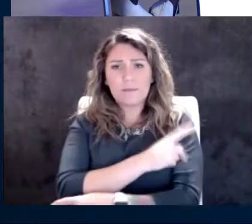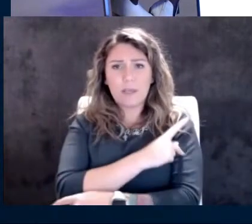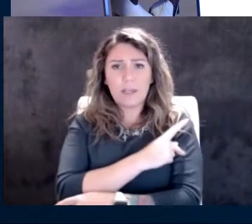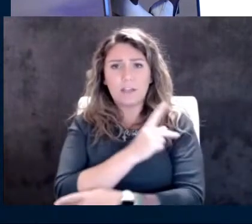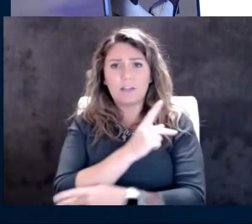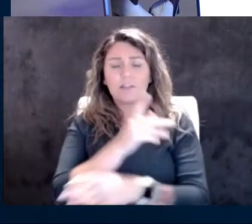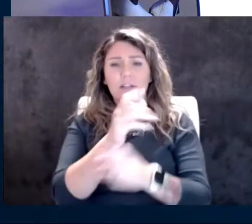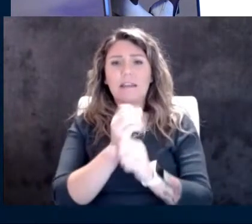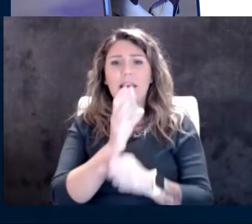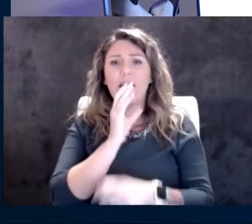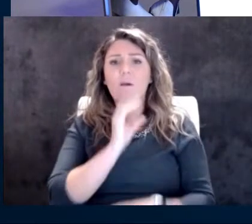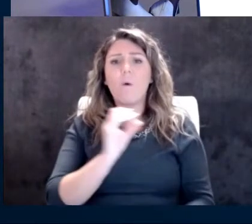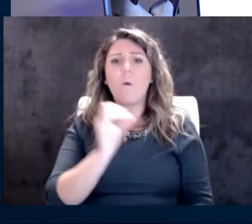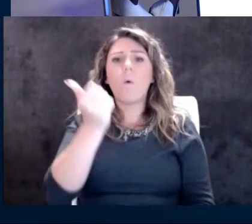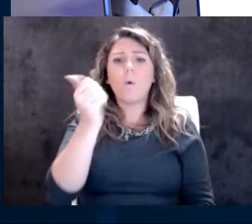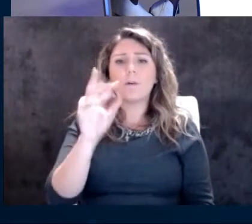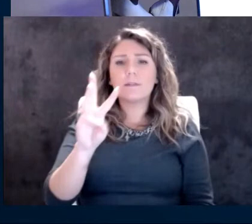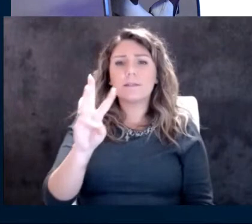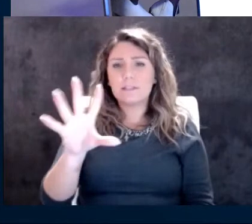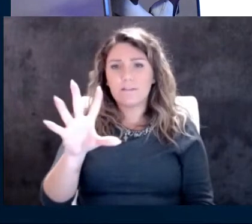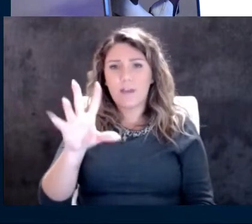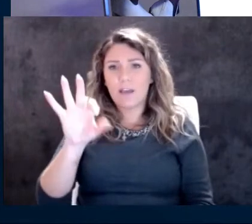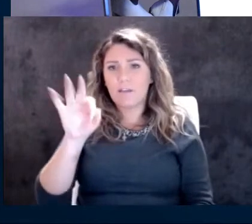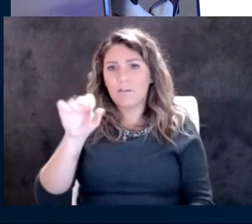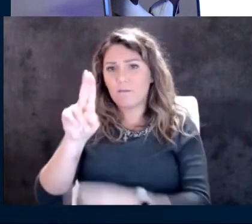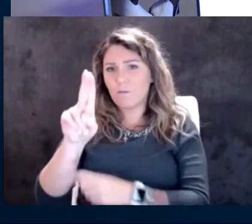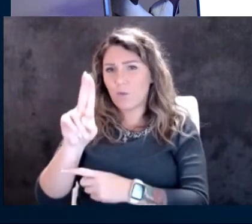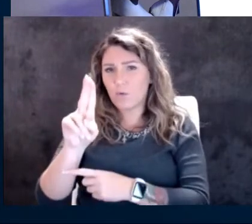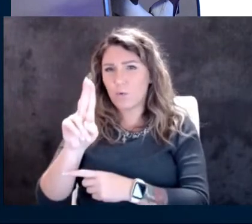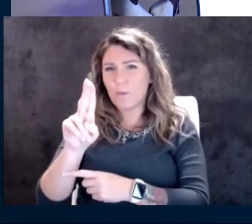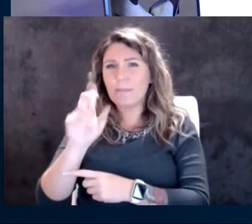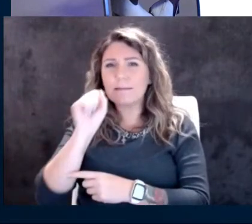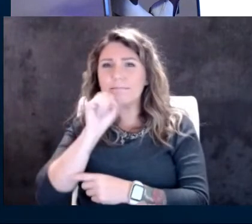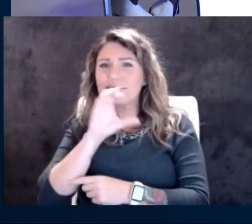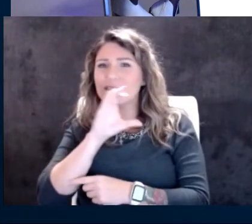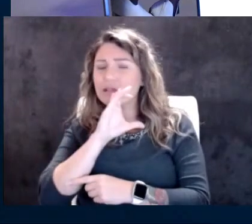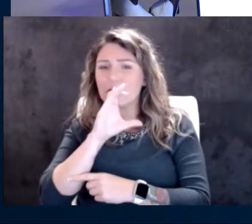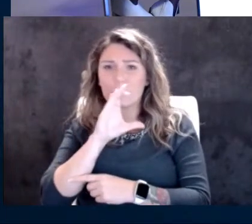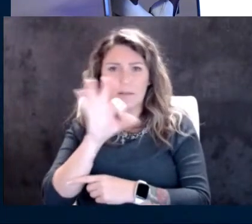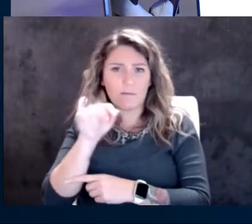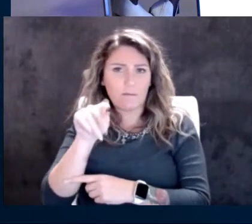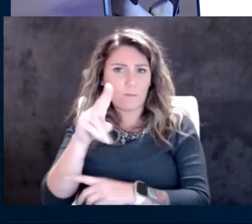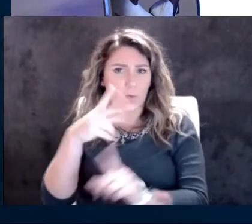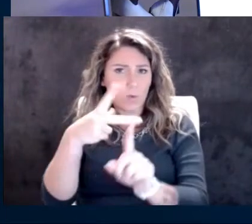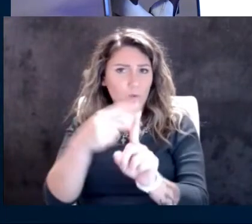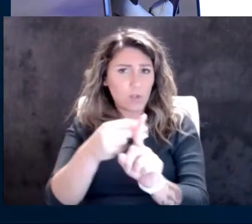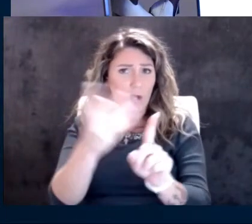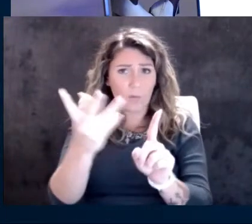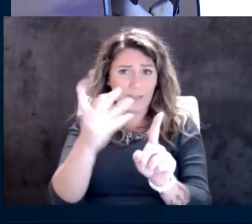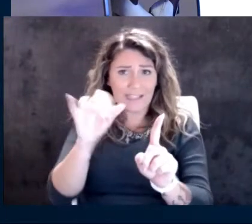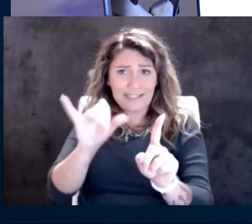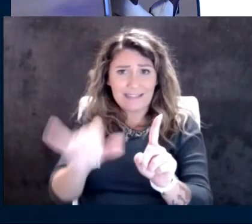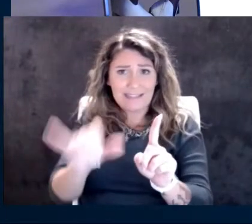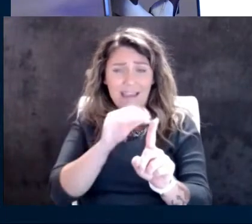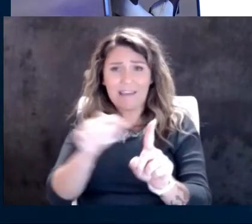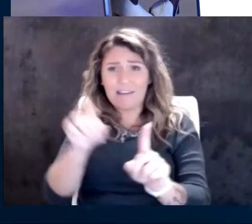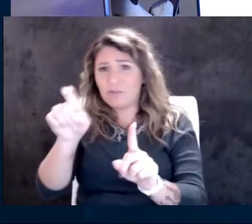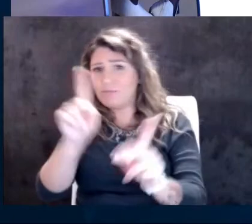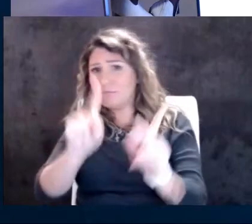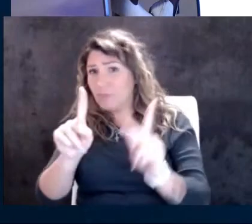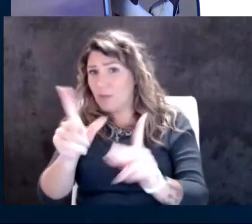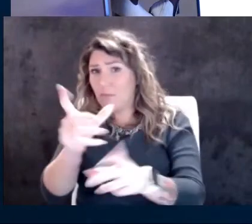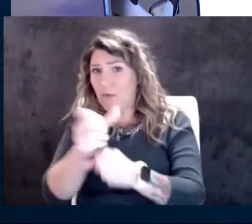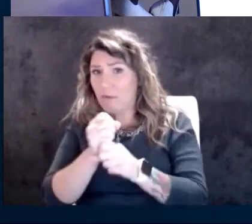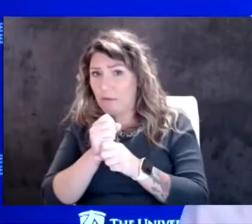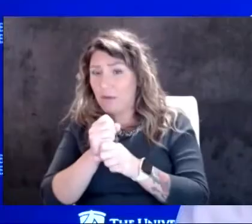flu shots? People are talking about the quote senior flu shot. I'd never heard of that. So what is that, and should people be getting it? Yeah,